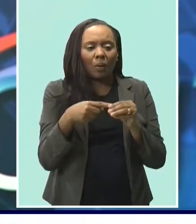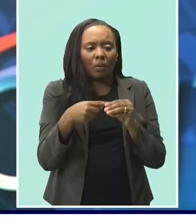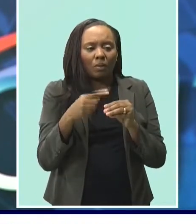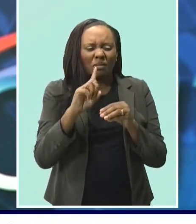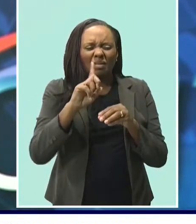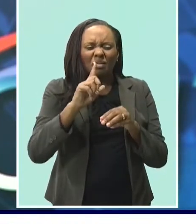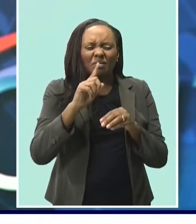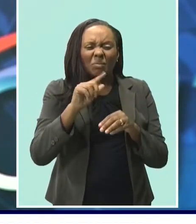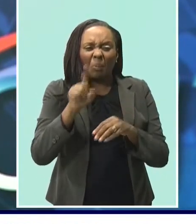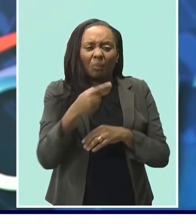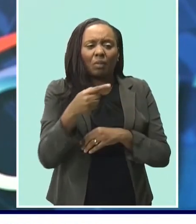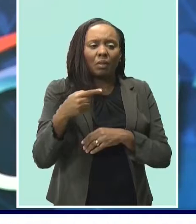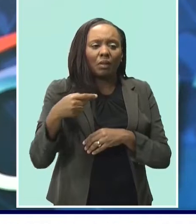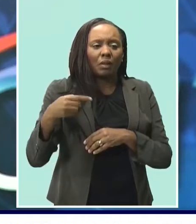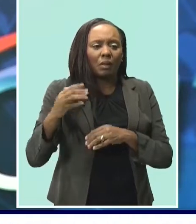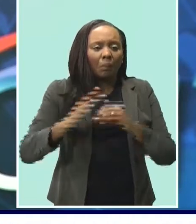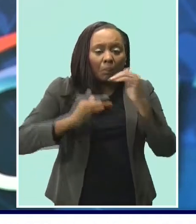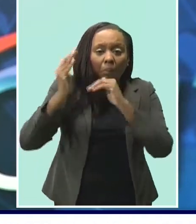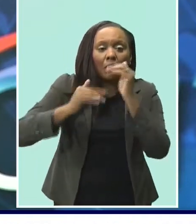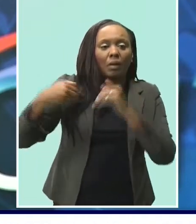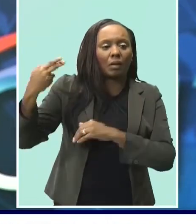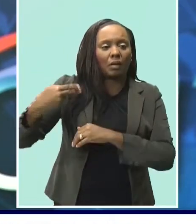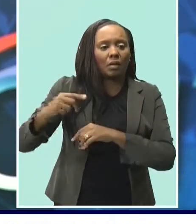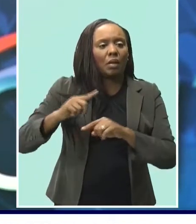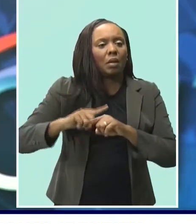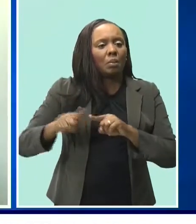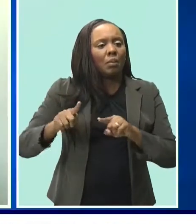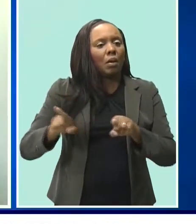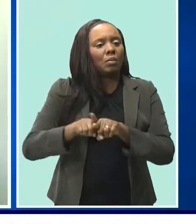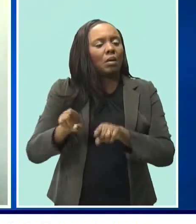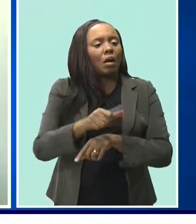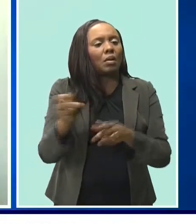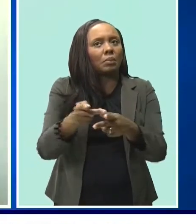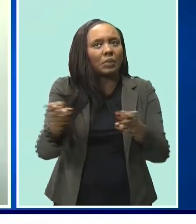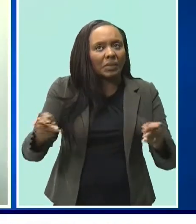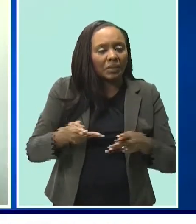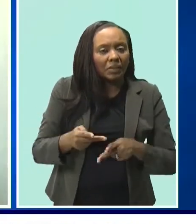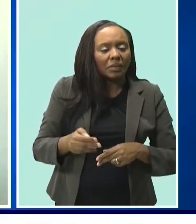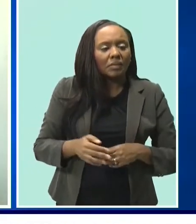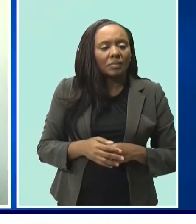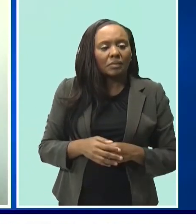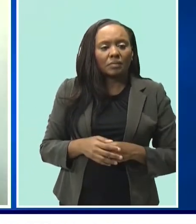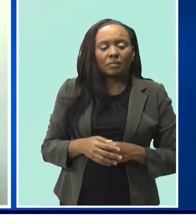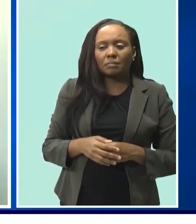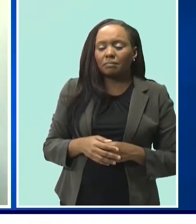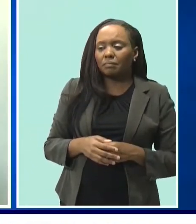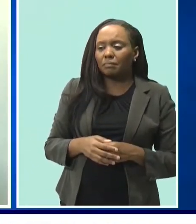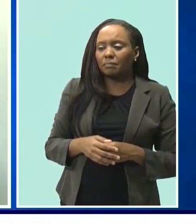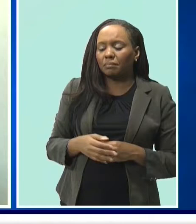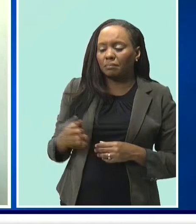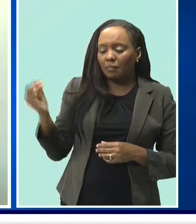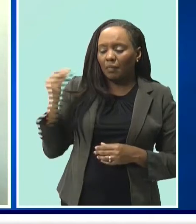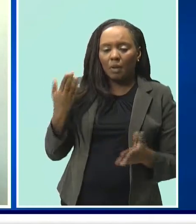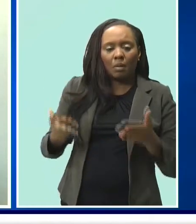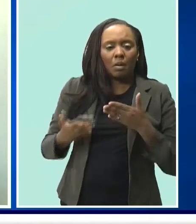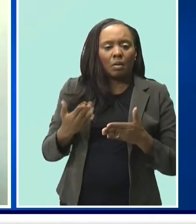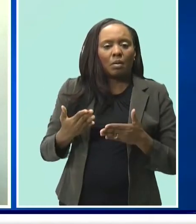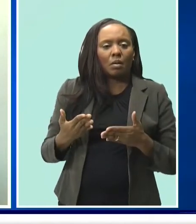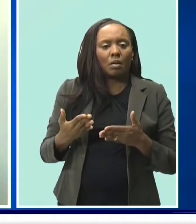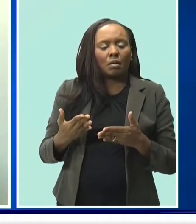the personal protective equipment they need to carry out their duties. He saluted them, noting their invaluable role cannot